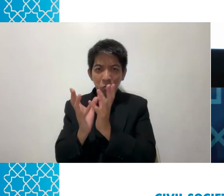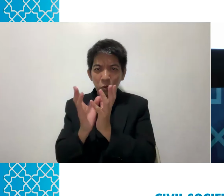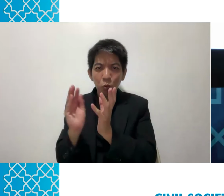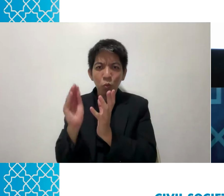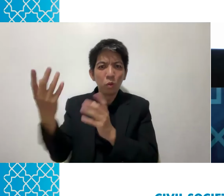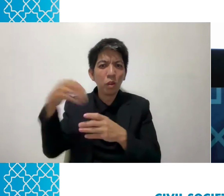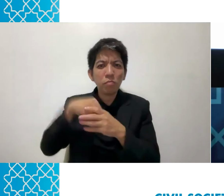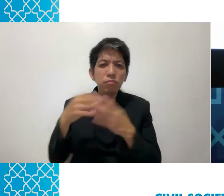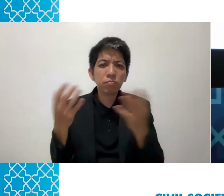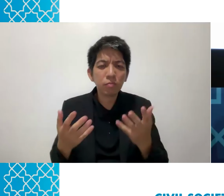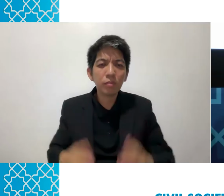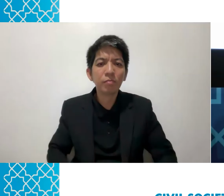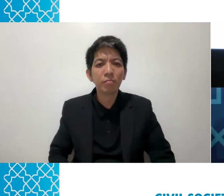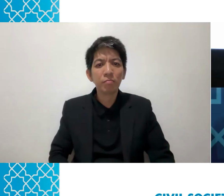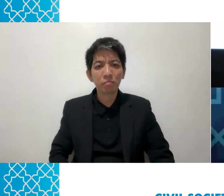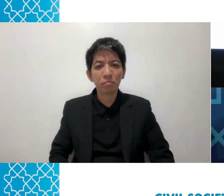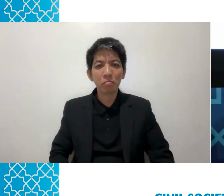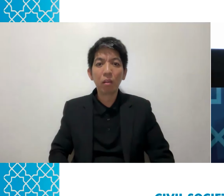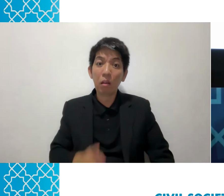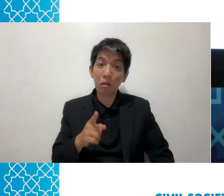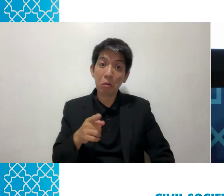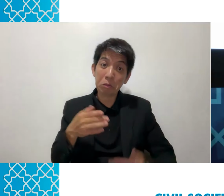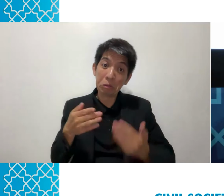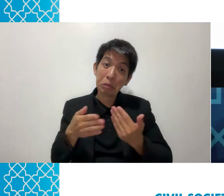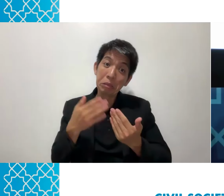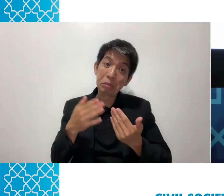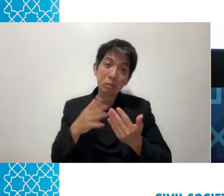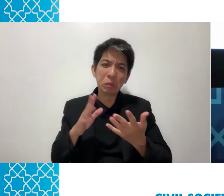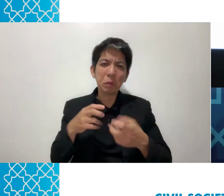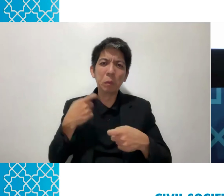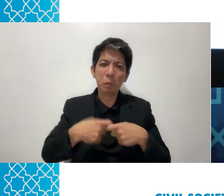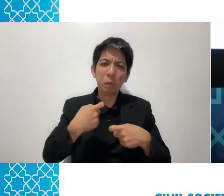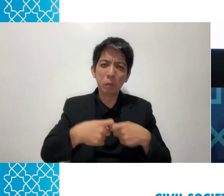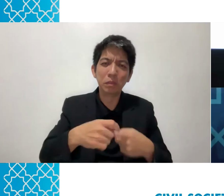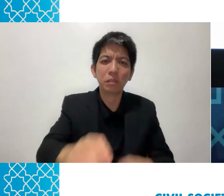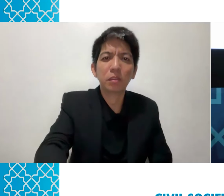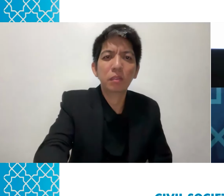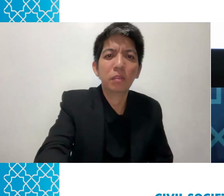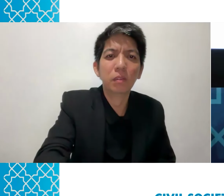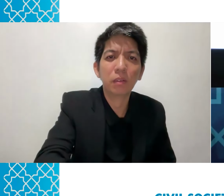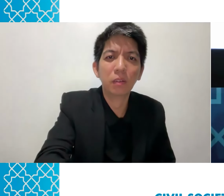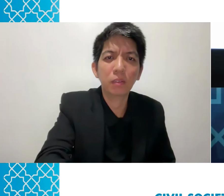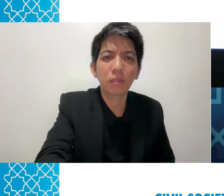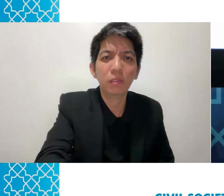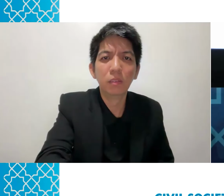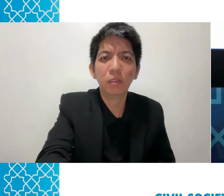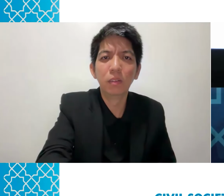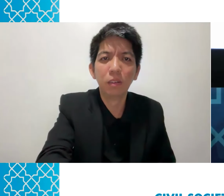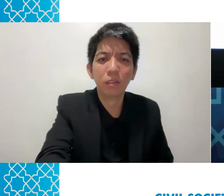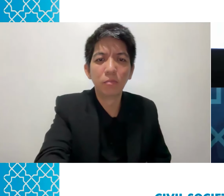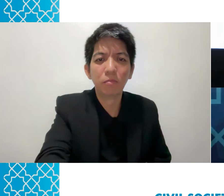try. As I said, community engagement is really central in delivering